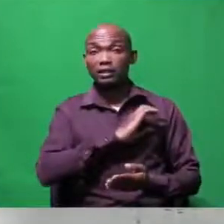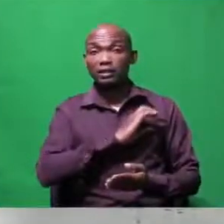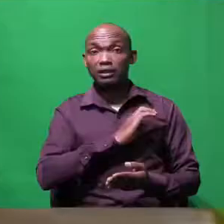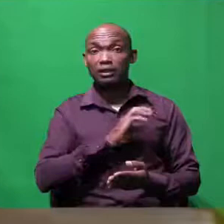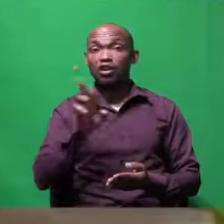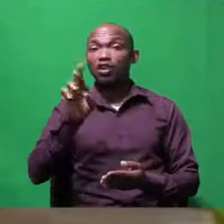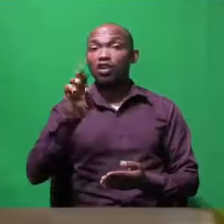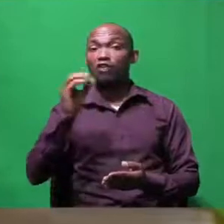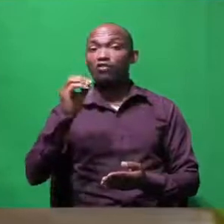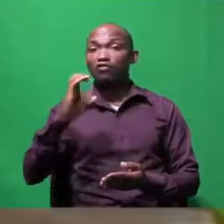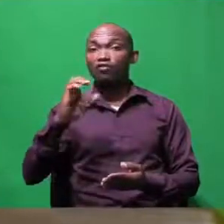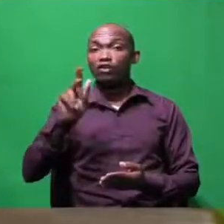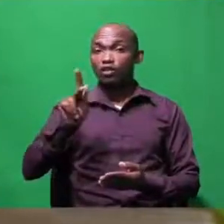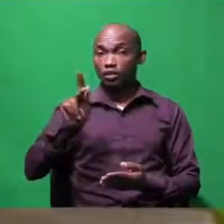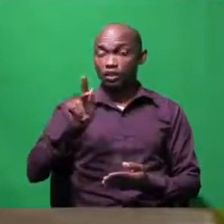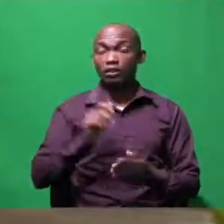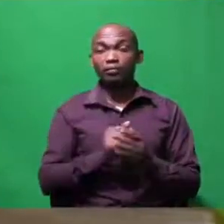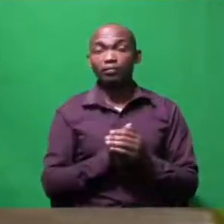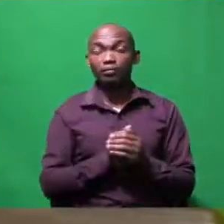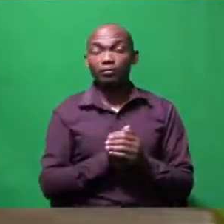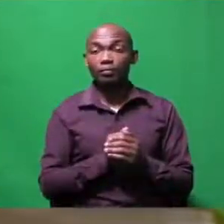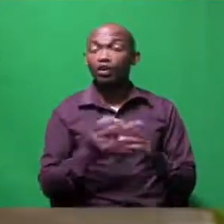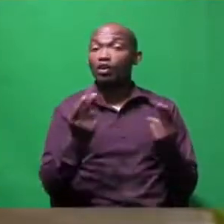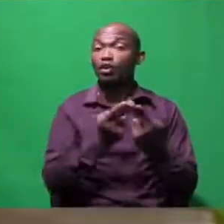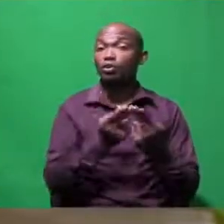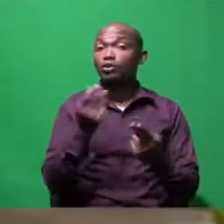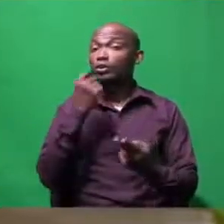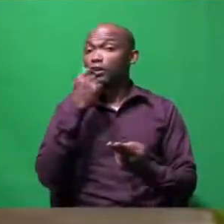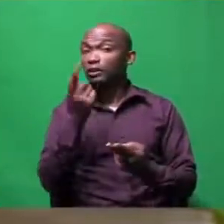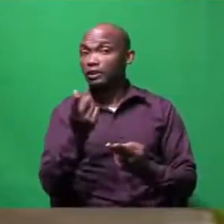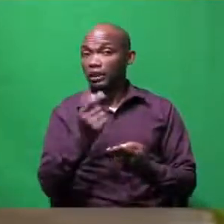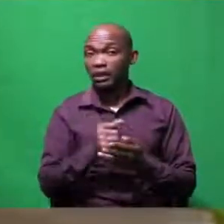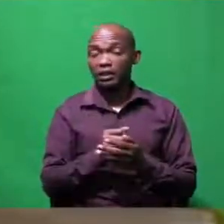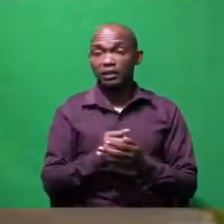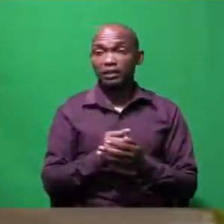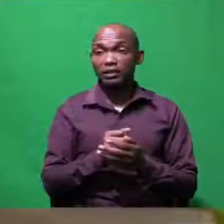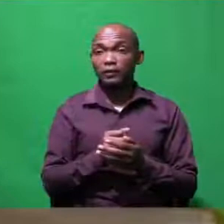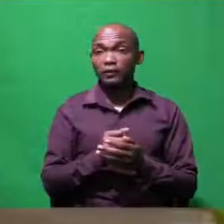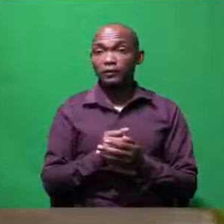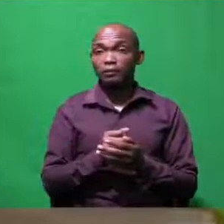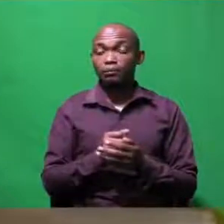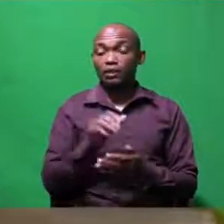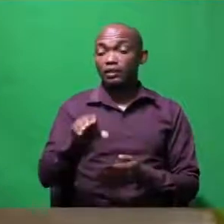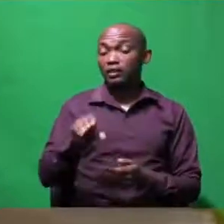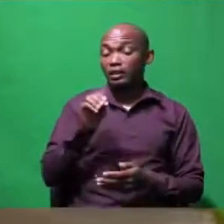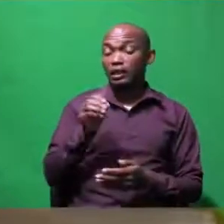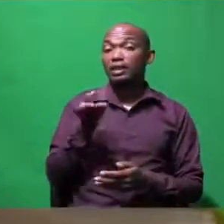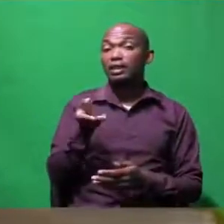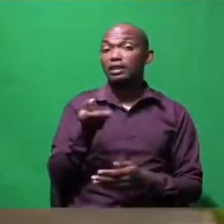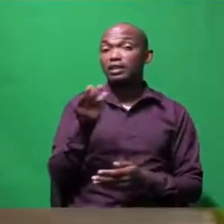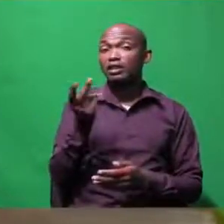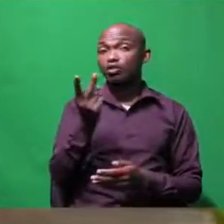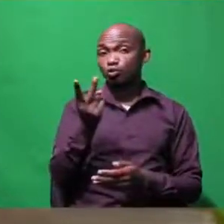world. A second one, we can say, let us take these 2 pieces of